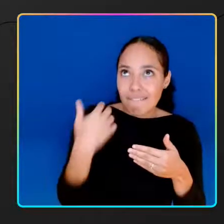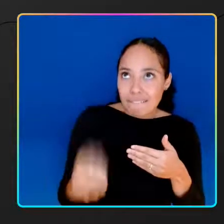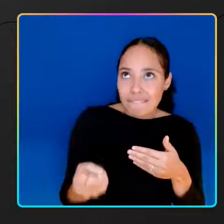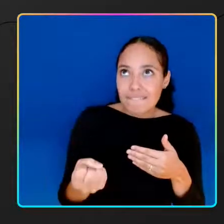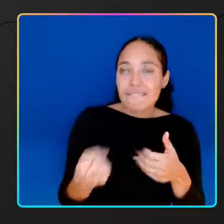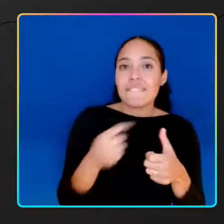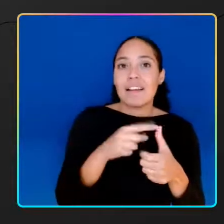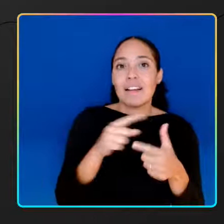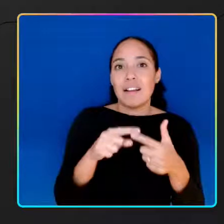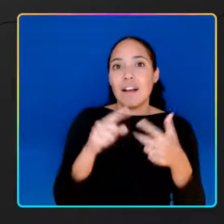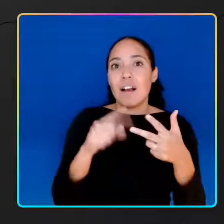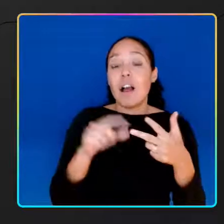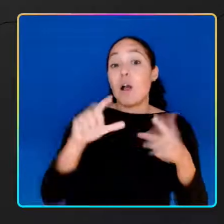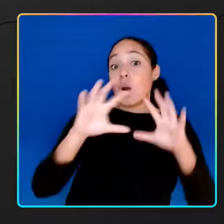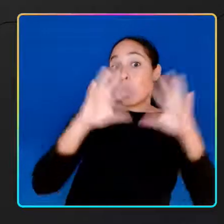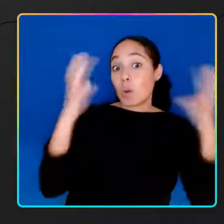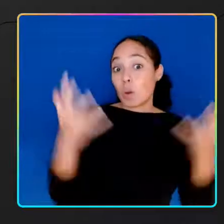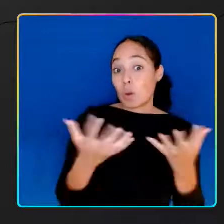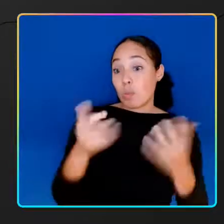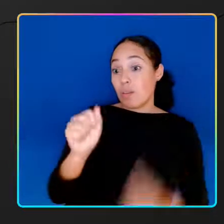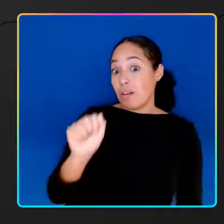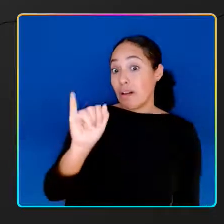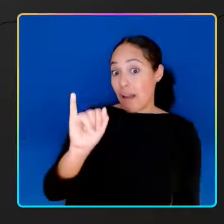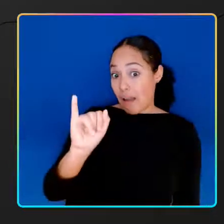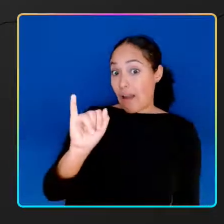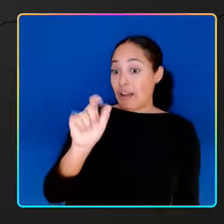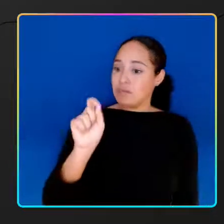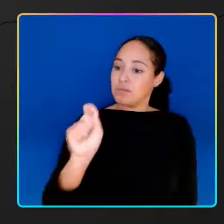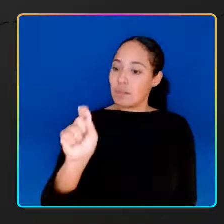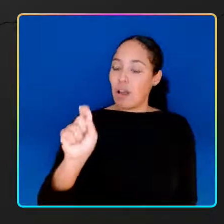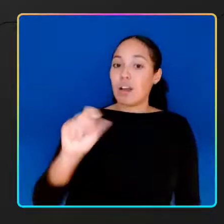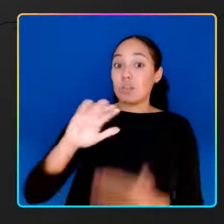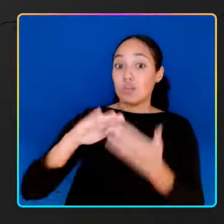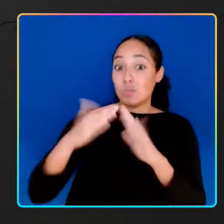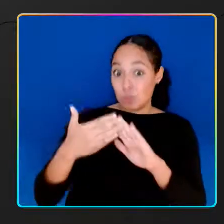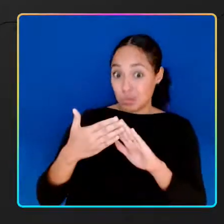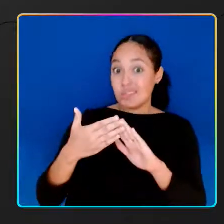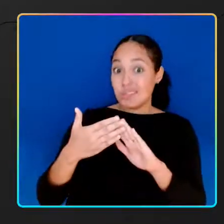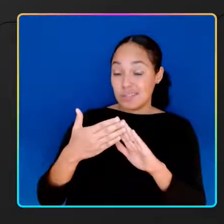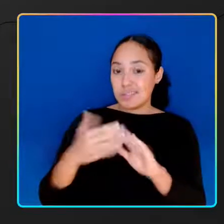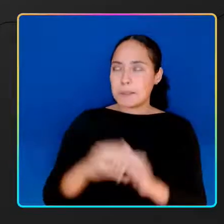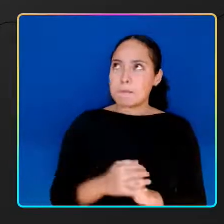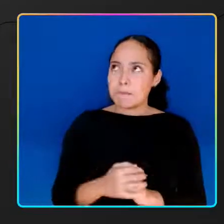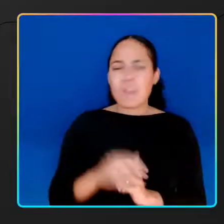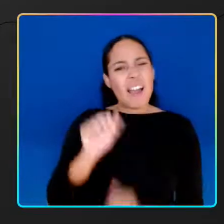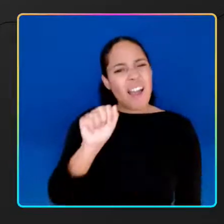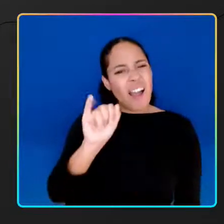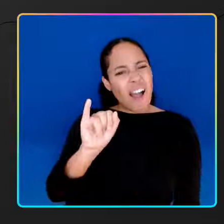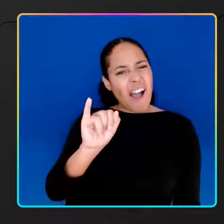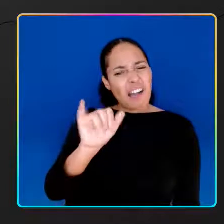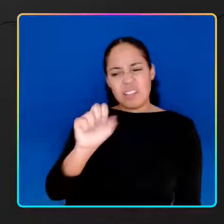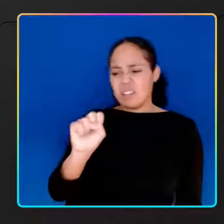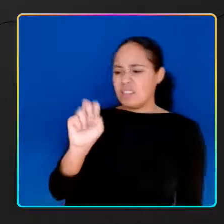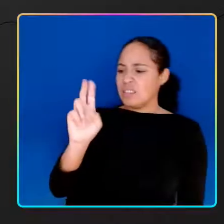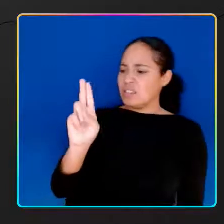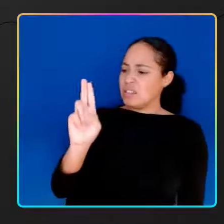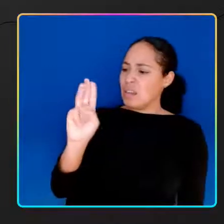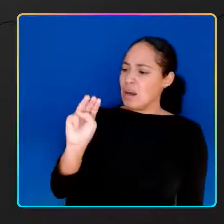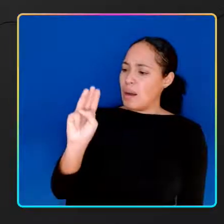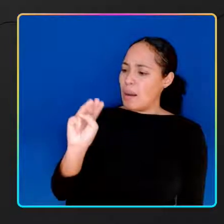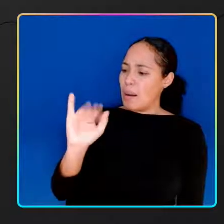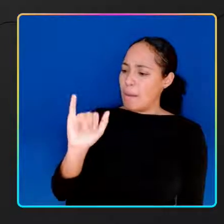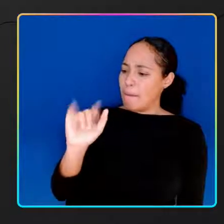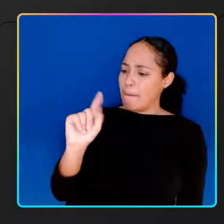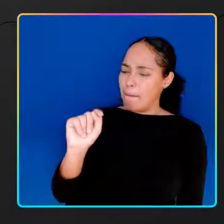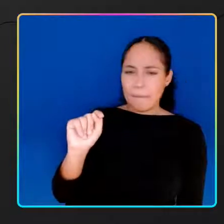Globalai.community, if you want to go to the website and check it out. AI Summit, do you know when the next one of that is? I need to check.